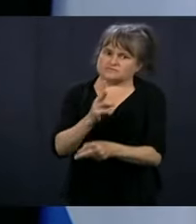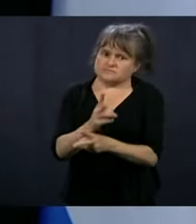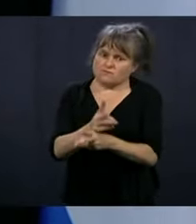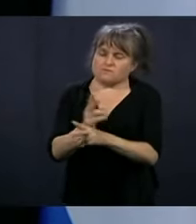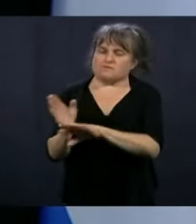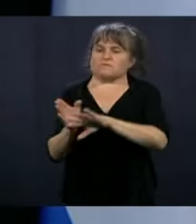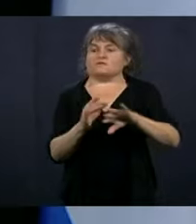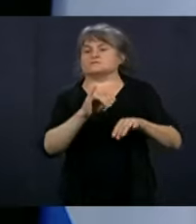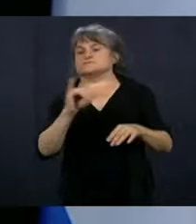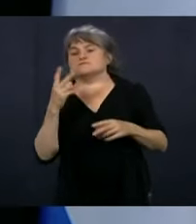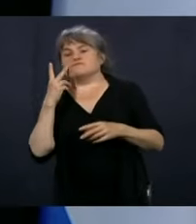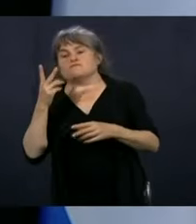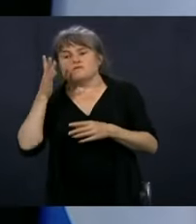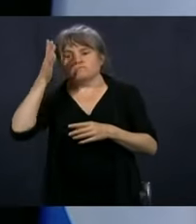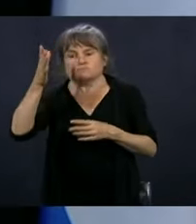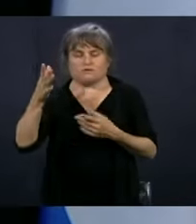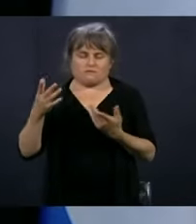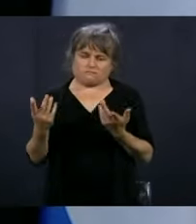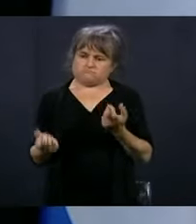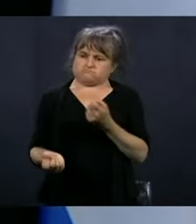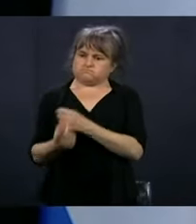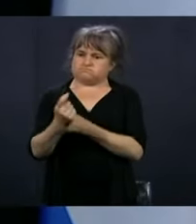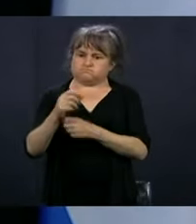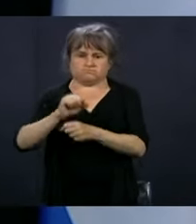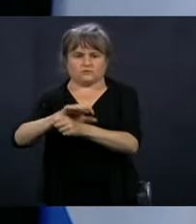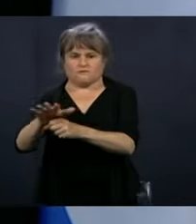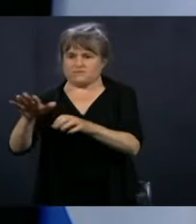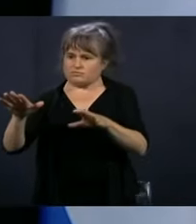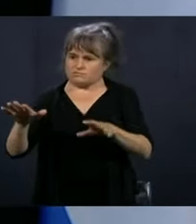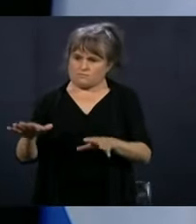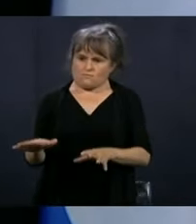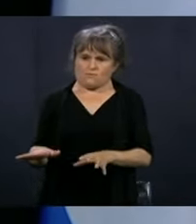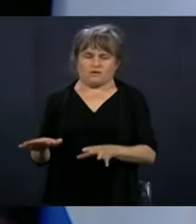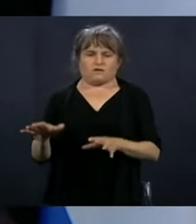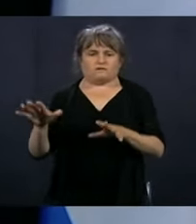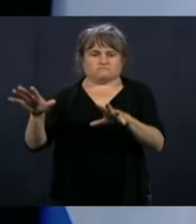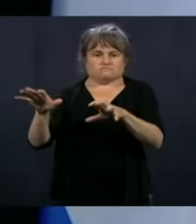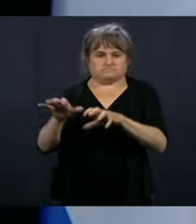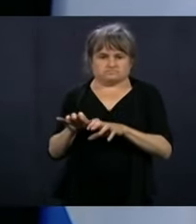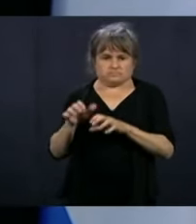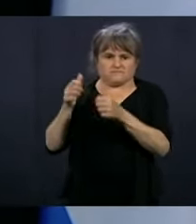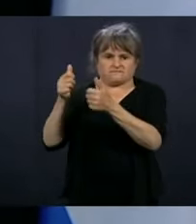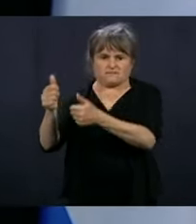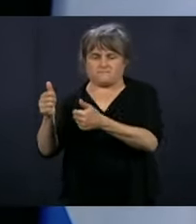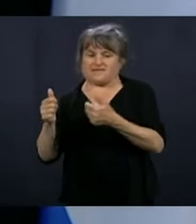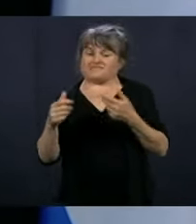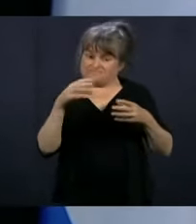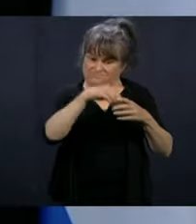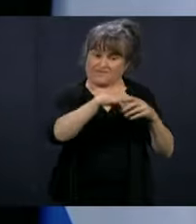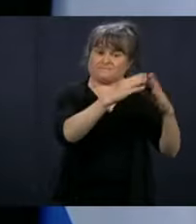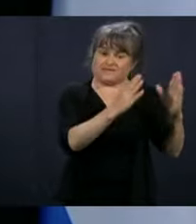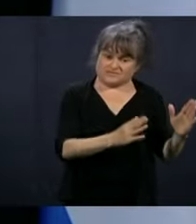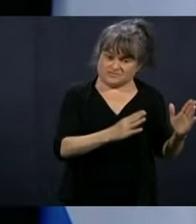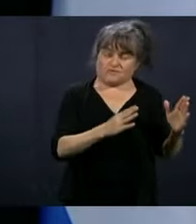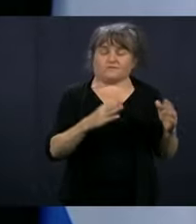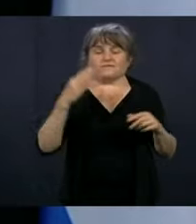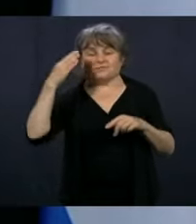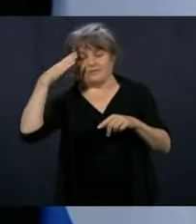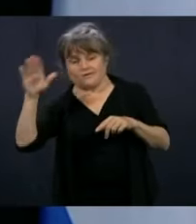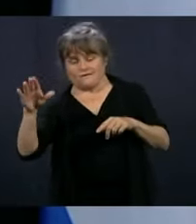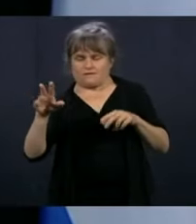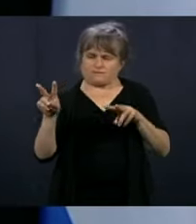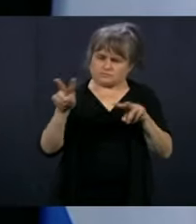pertinent information because, we can look at what is being reported outside in terms of recommendations, but